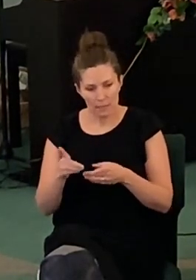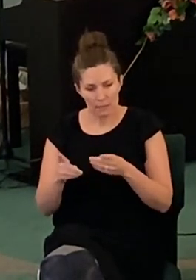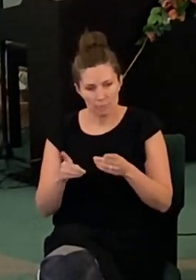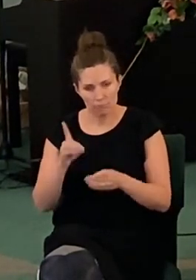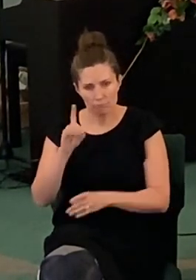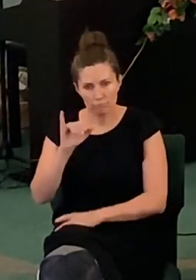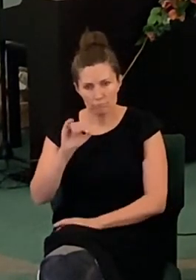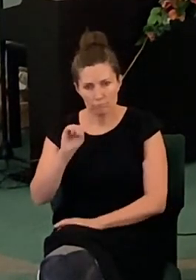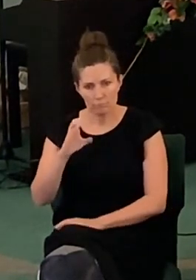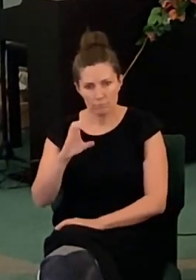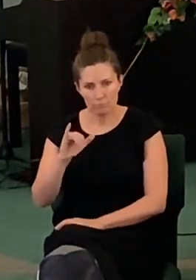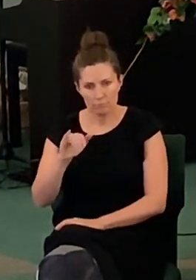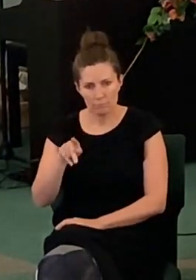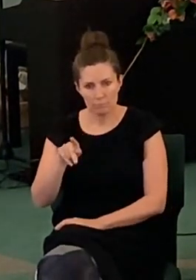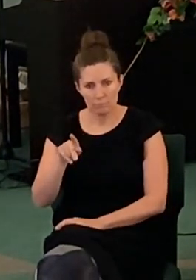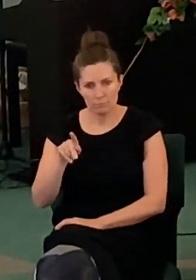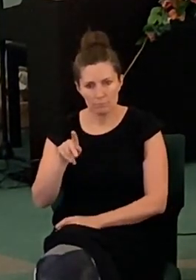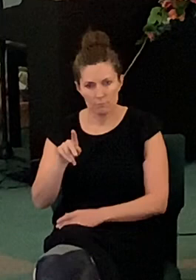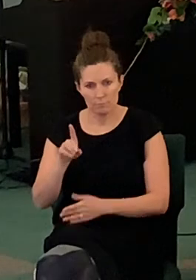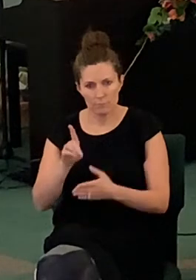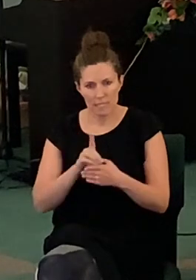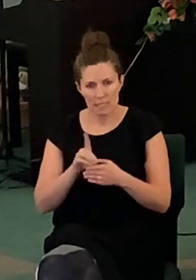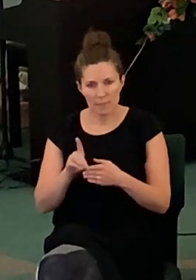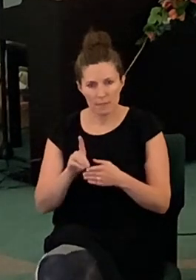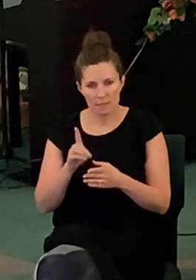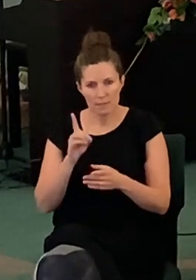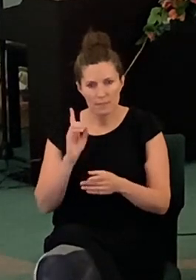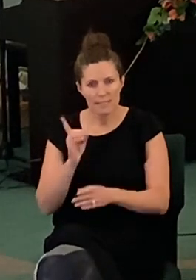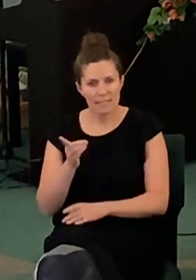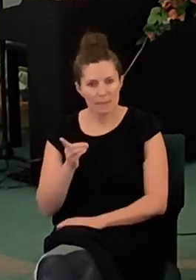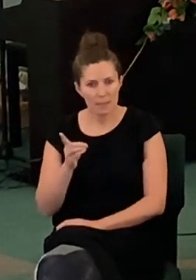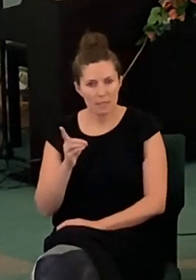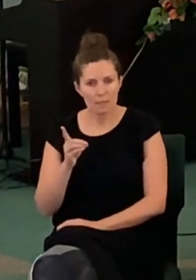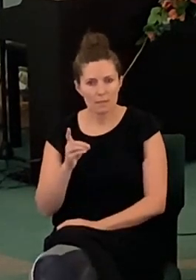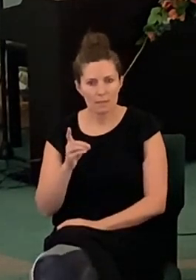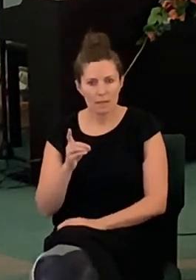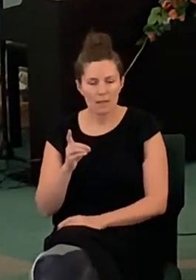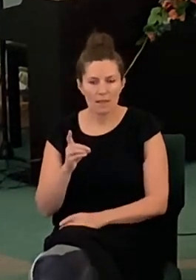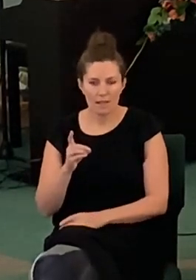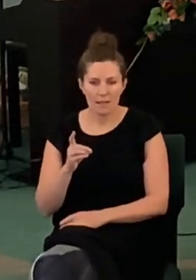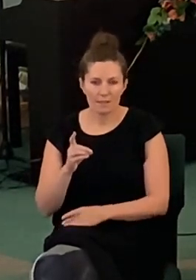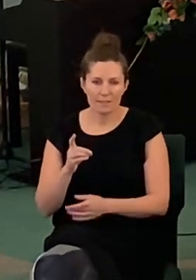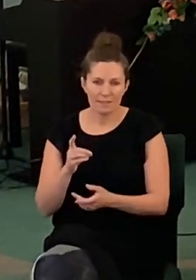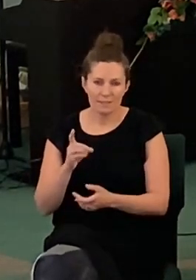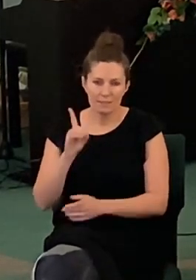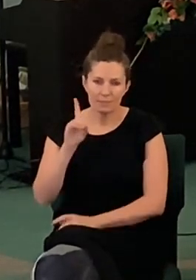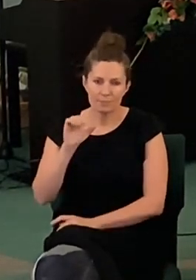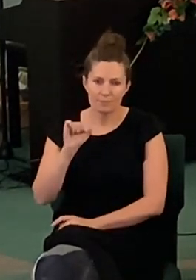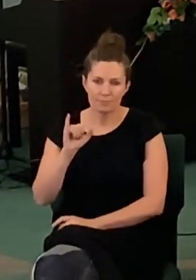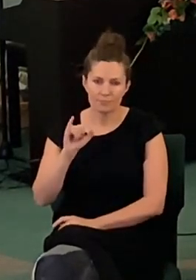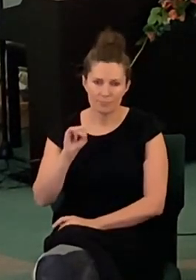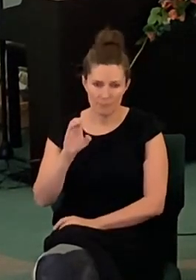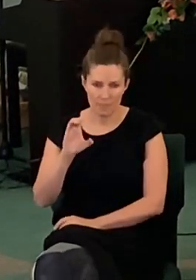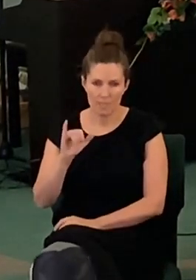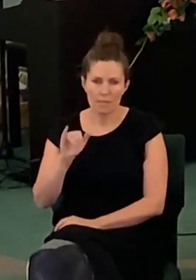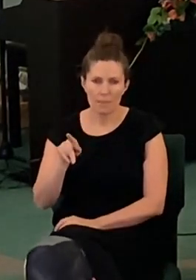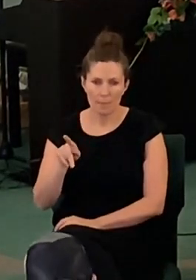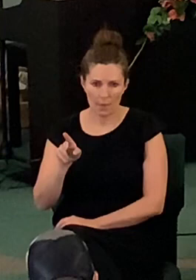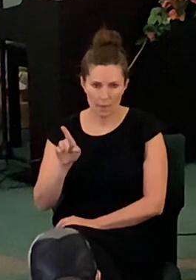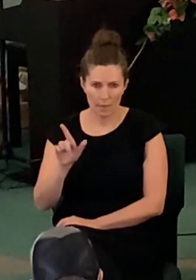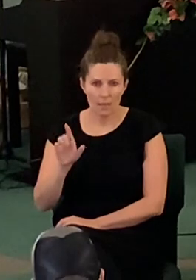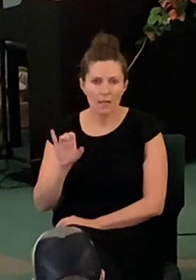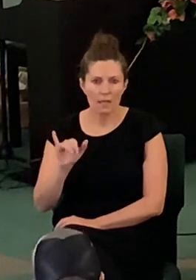of the world or the things that might trip them up. A second thing Peter commands them to do is to be sober